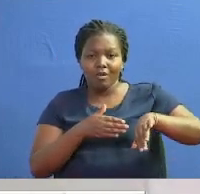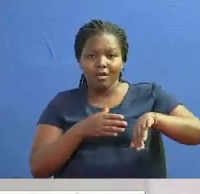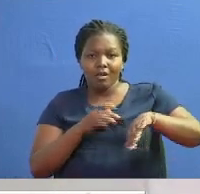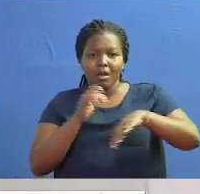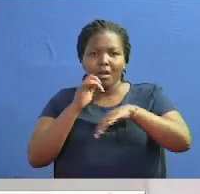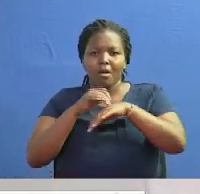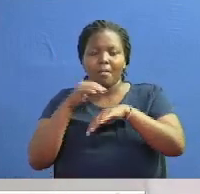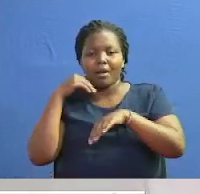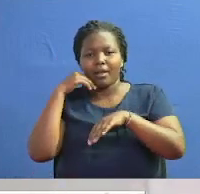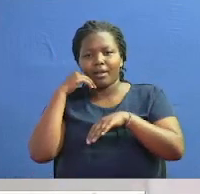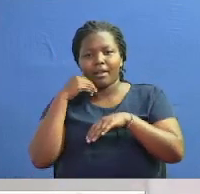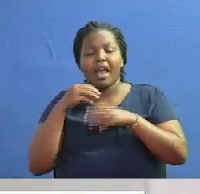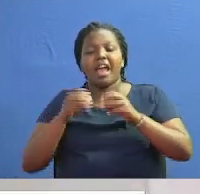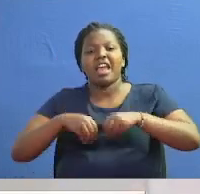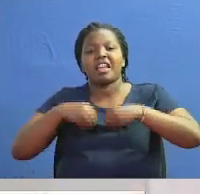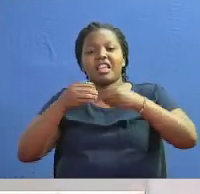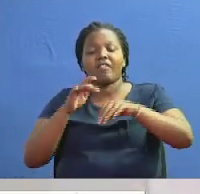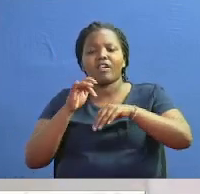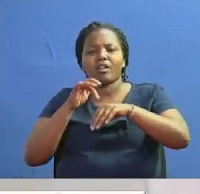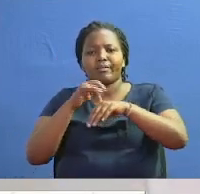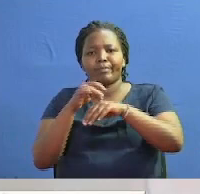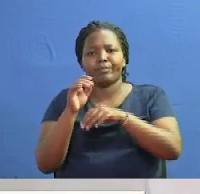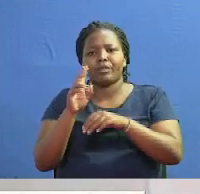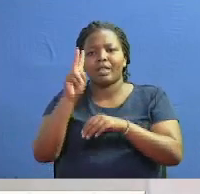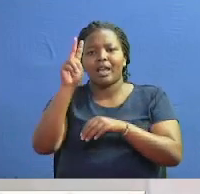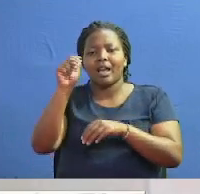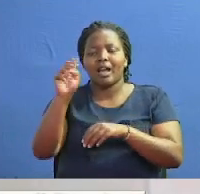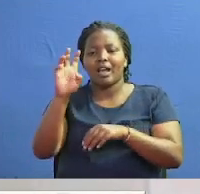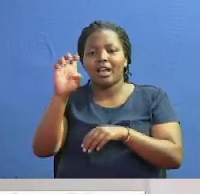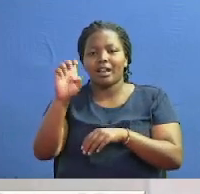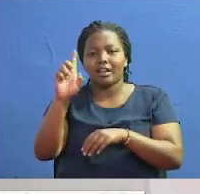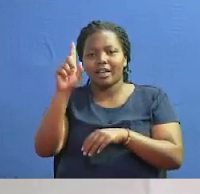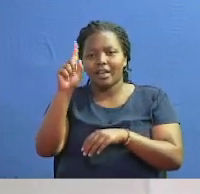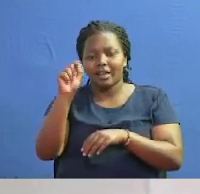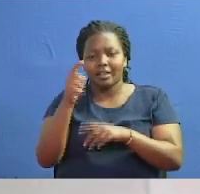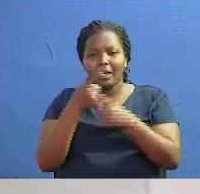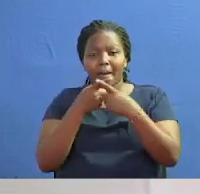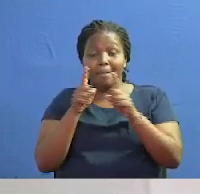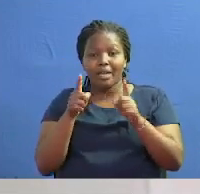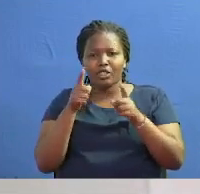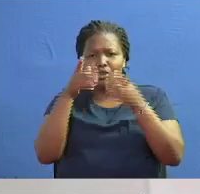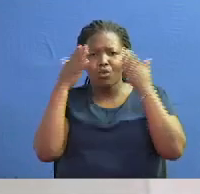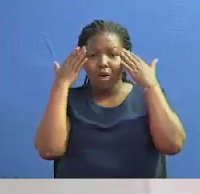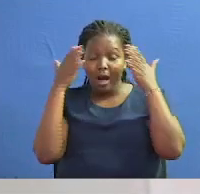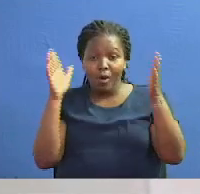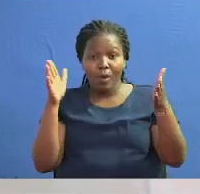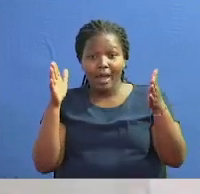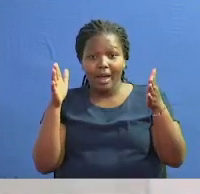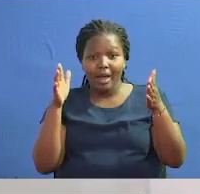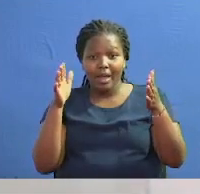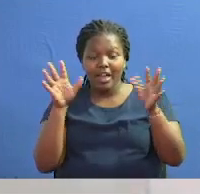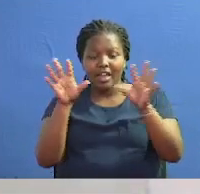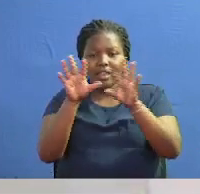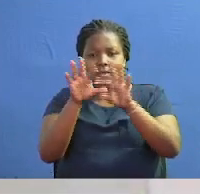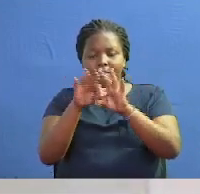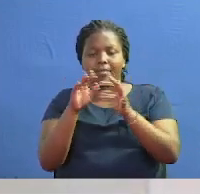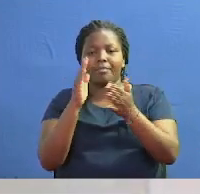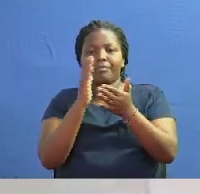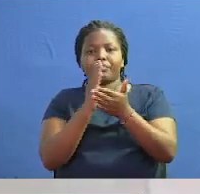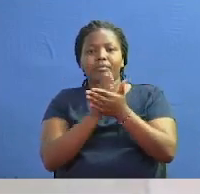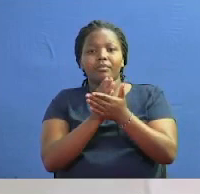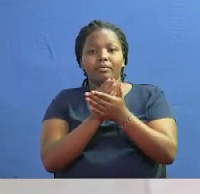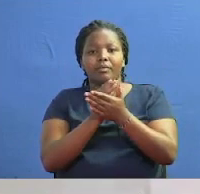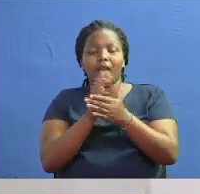of mosquito nets in mass net campaign. But are you aware of the link between malaria